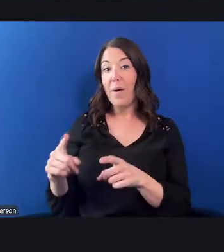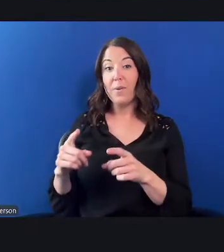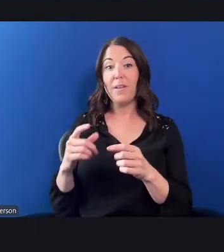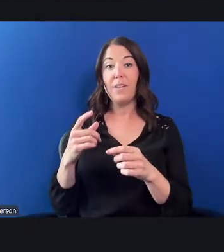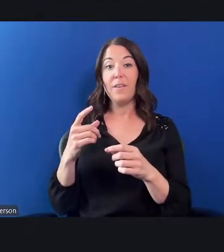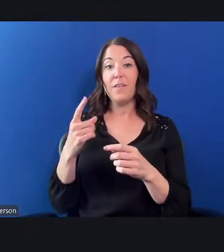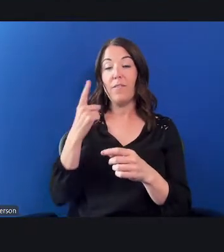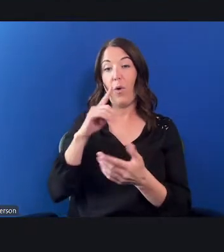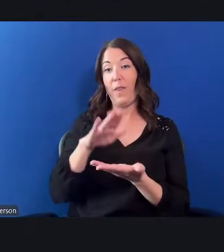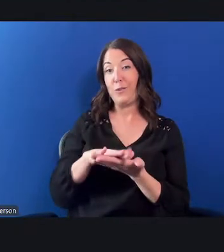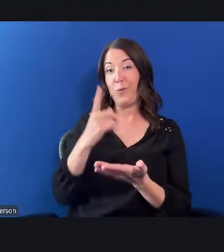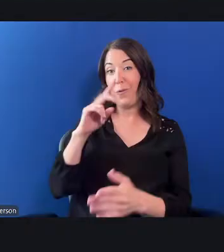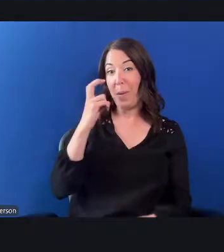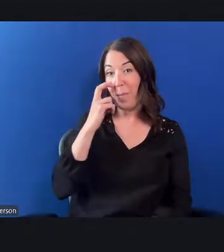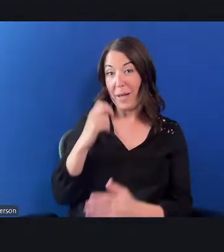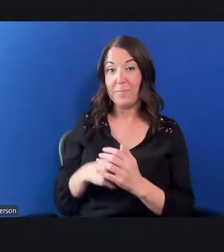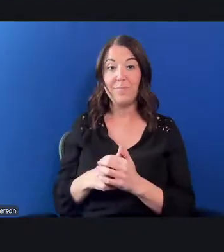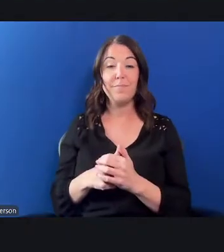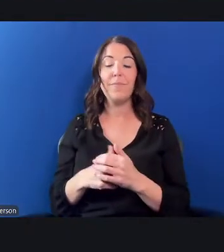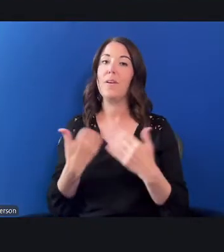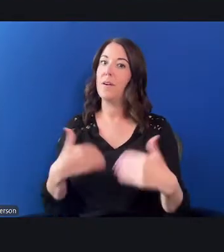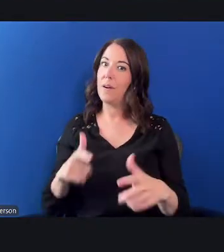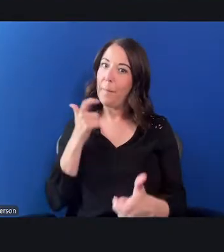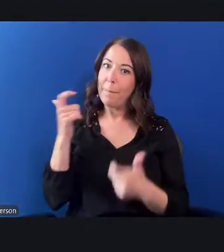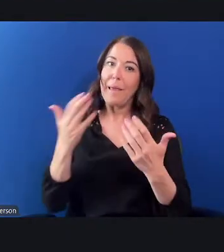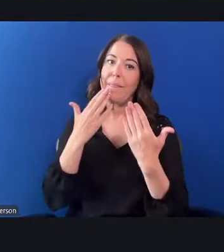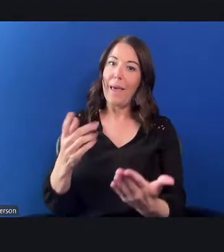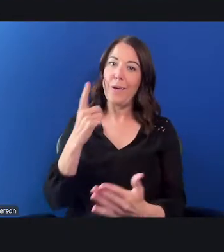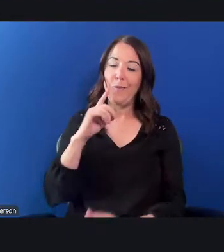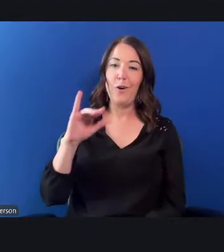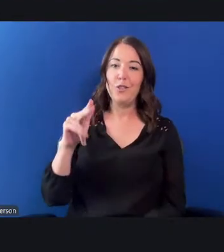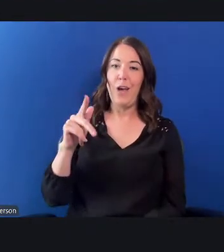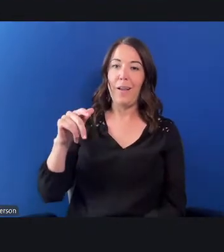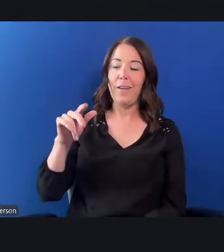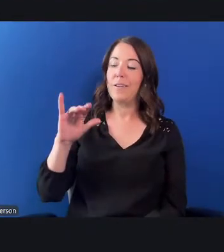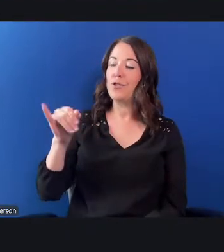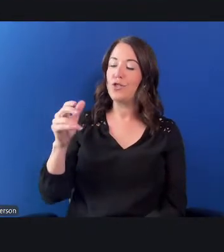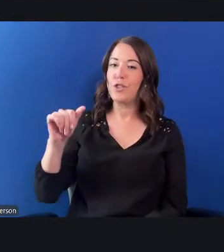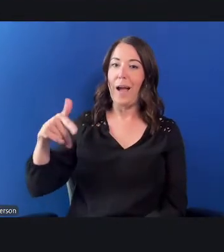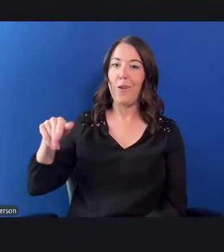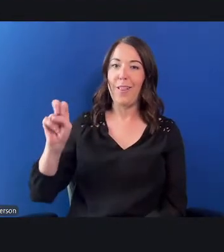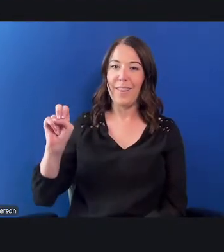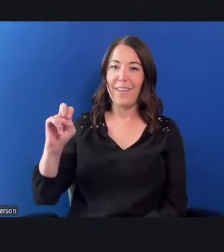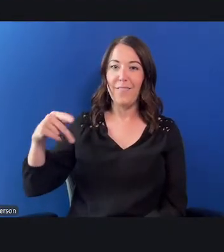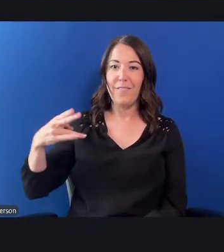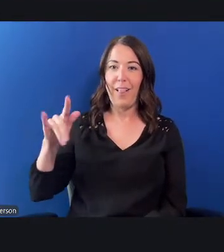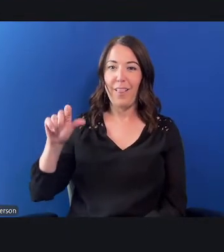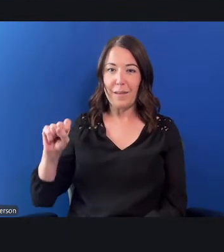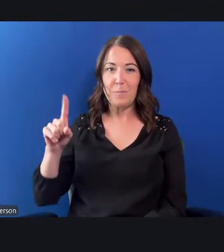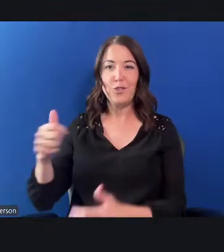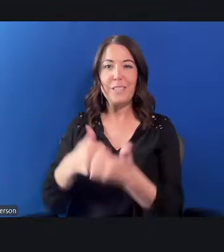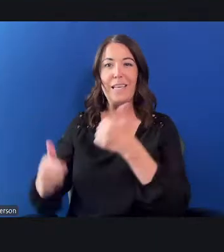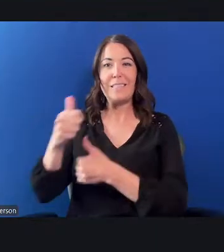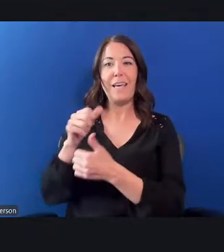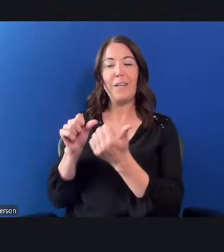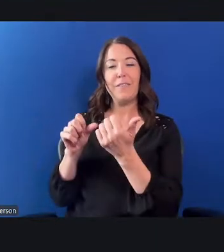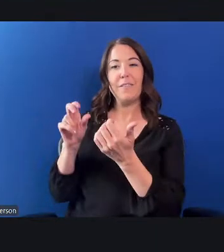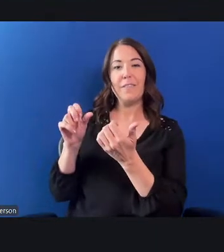Blind. Big thank you to Jacqueline Phillips, who is Susan's executive secretary or executive assistant,